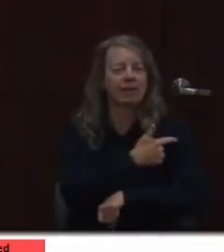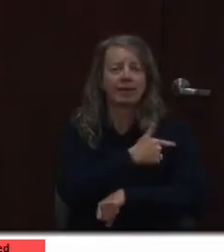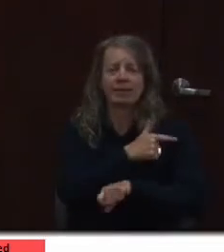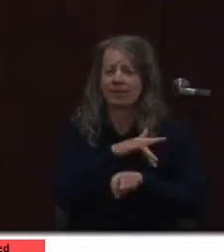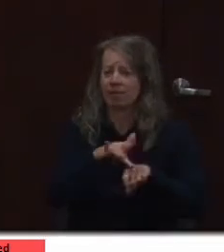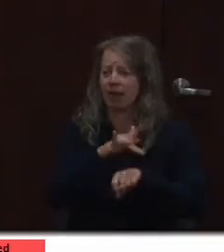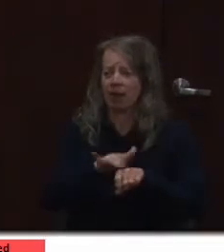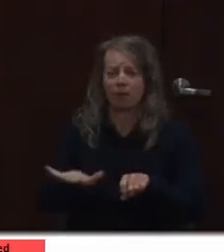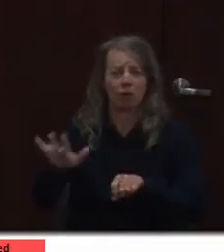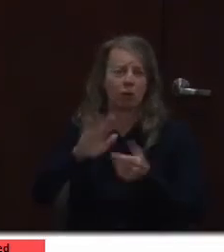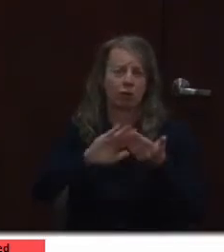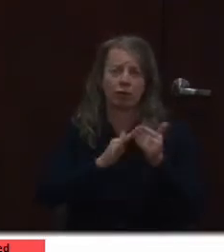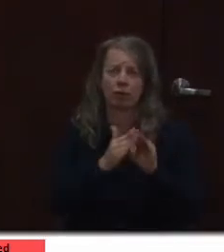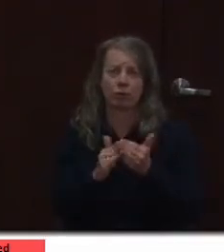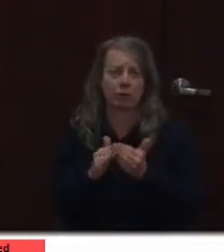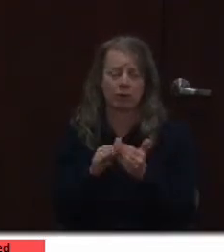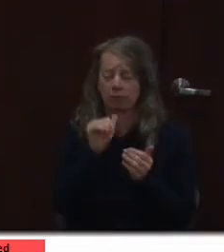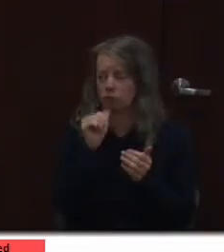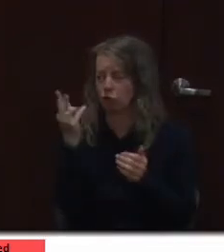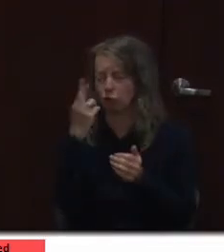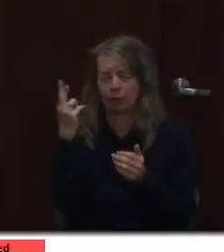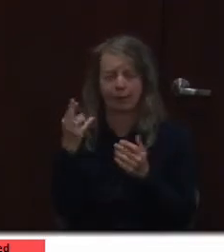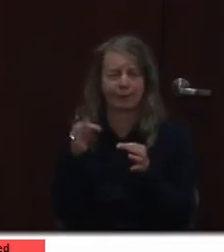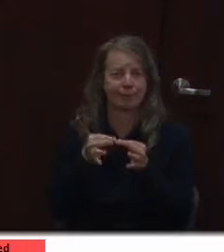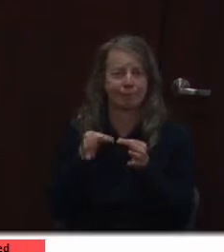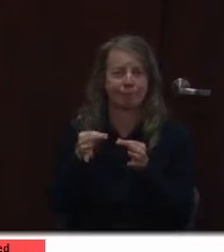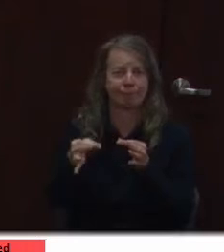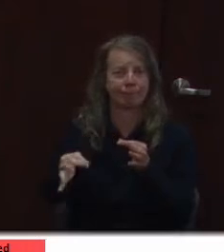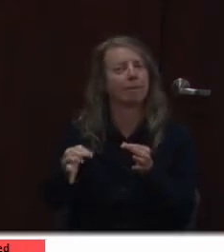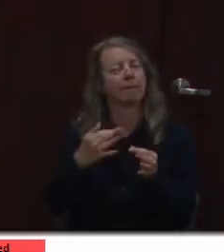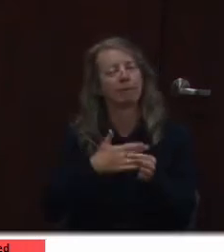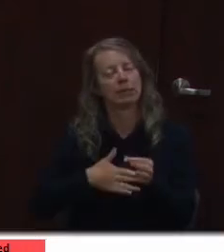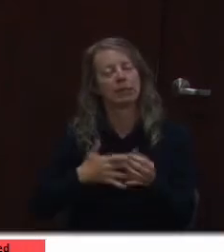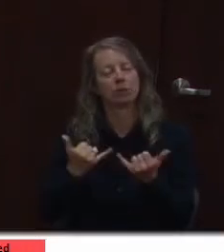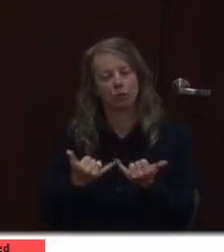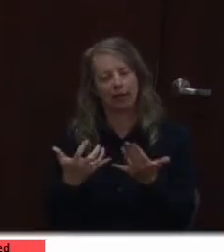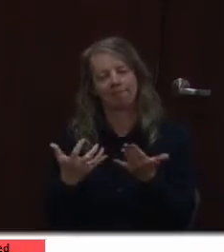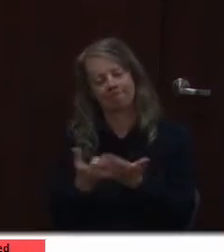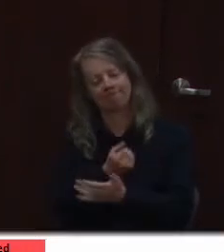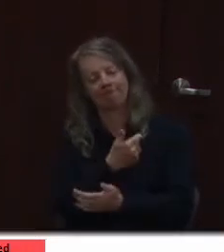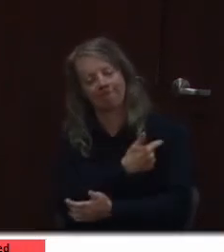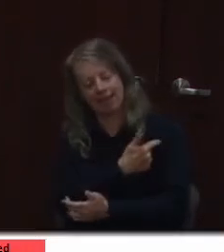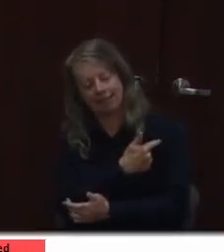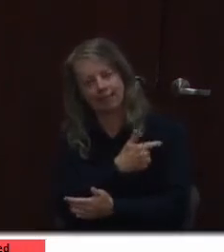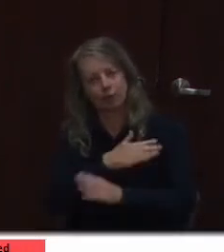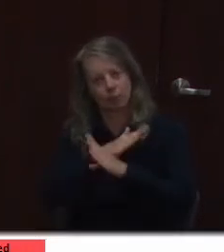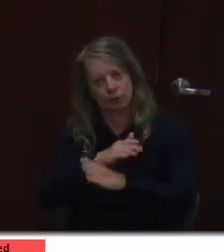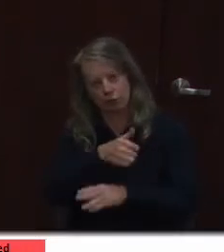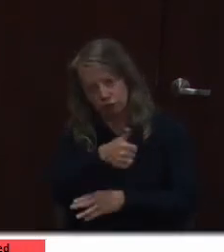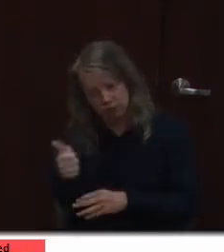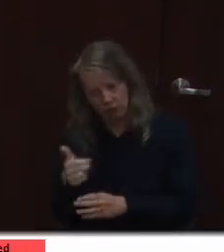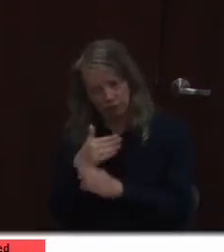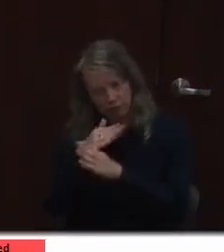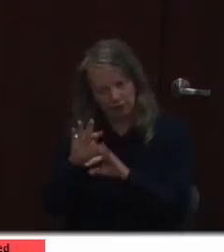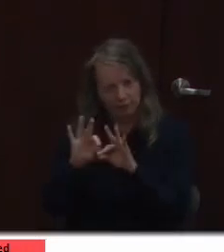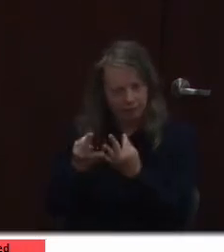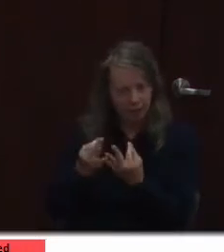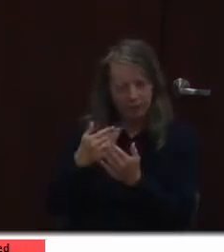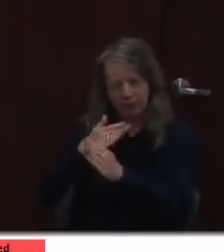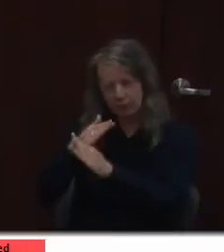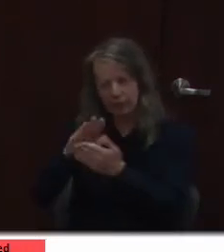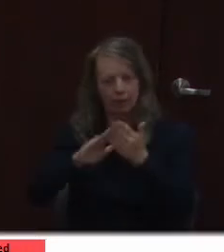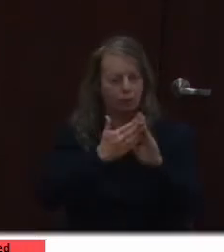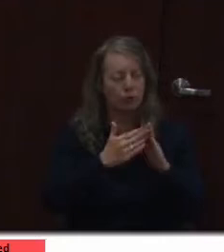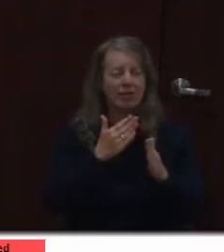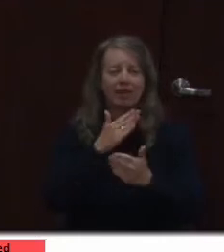community. So there is no need to wait. Please get your vaccine today and begin protecting yourself, your loved ones, our community, and our